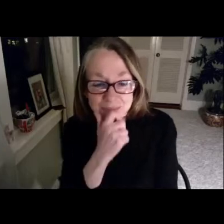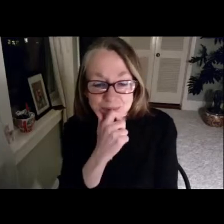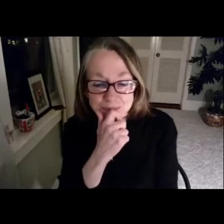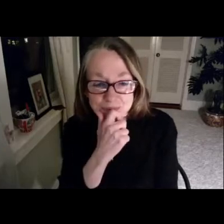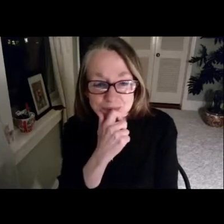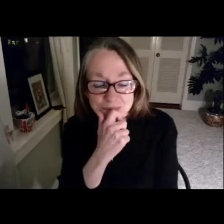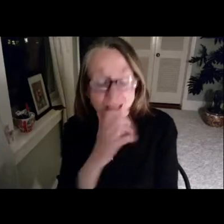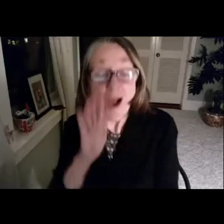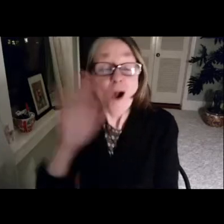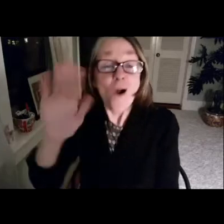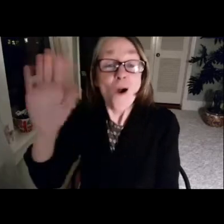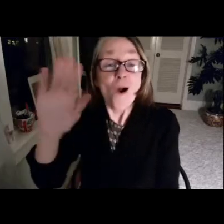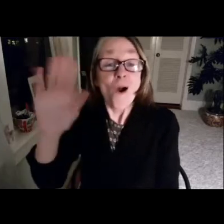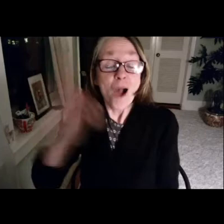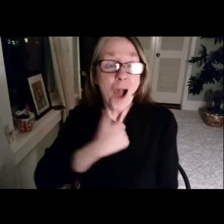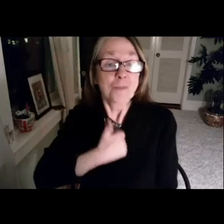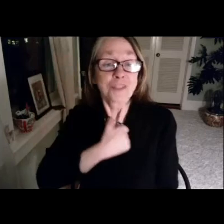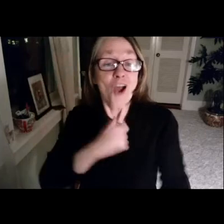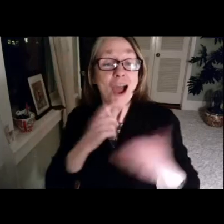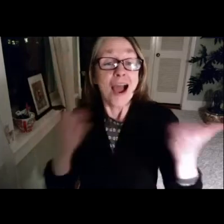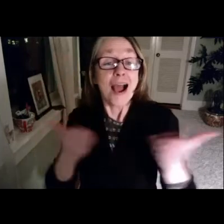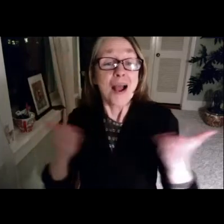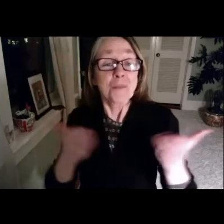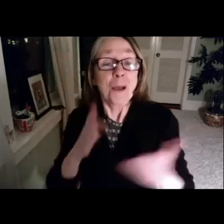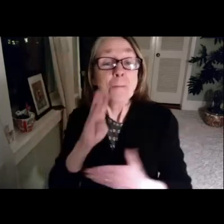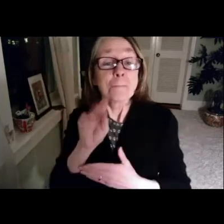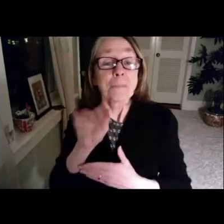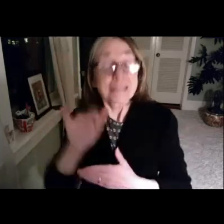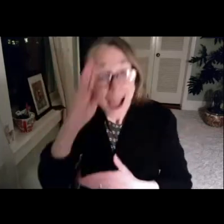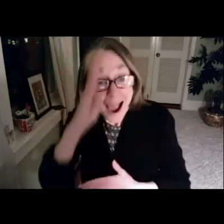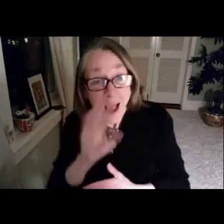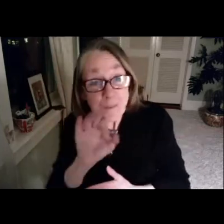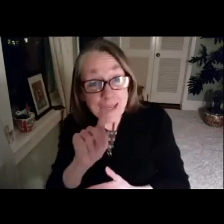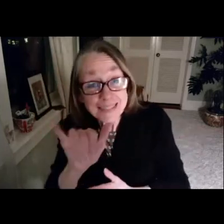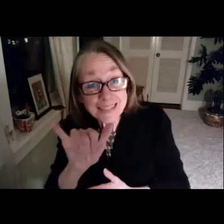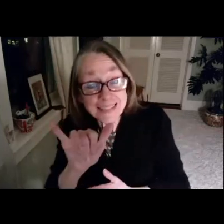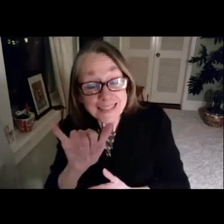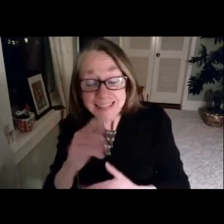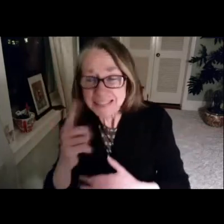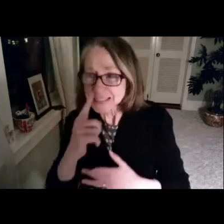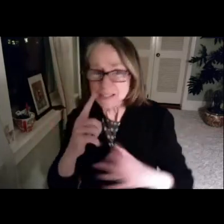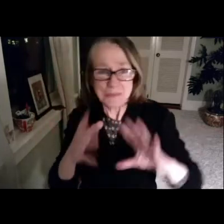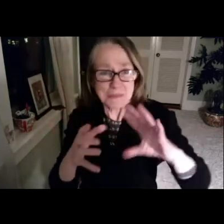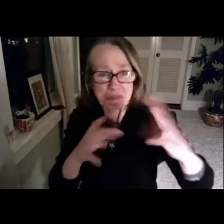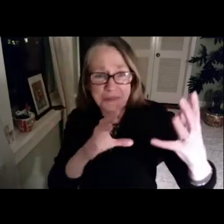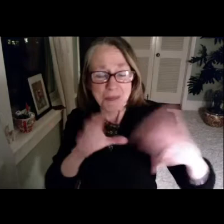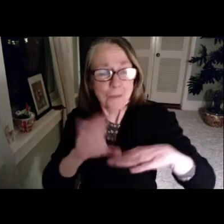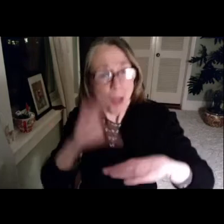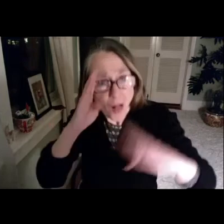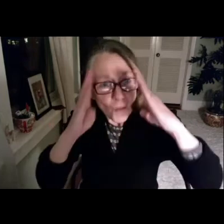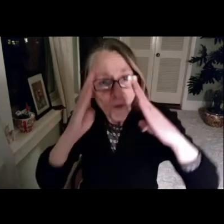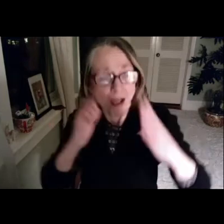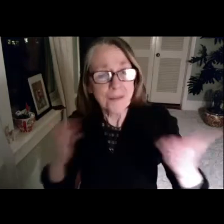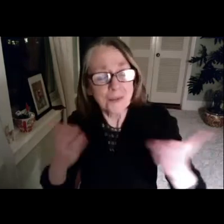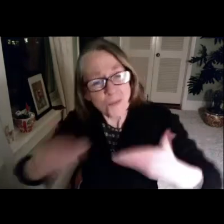Okay. Well, hello, welcome. I am here. Okay. Hi, Betsy. All right. Something funny's going on, but hello, I do